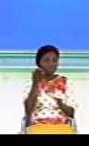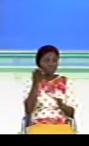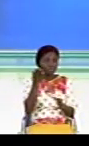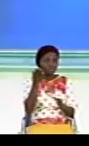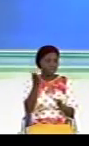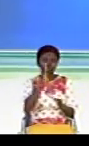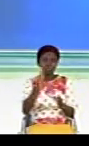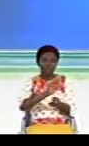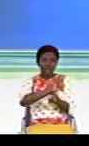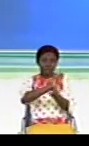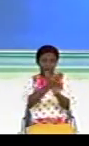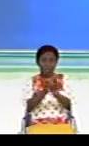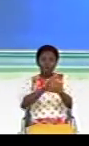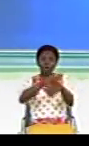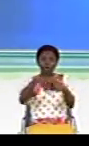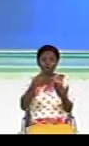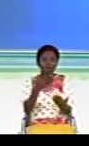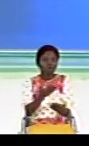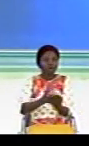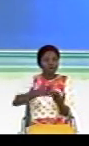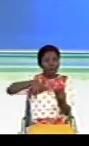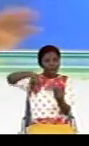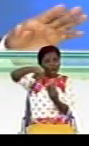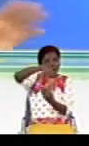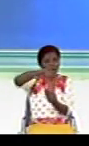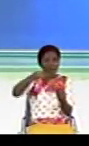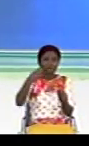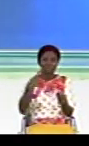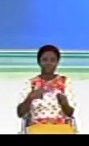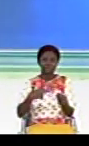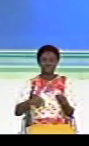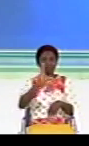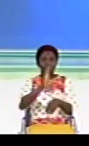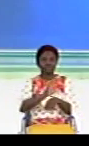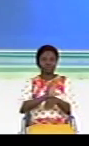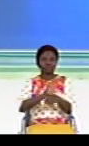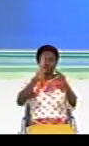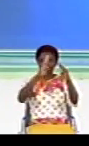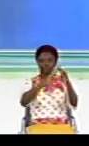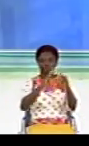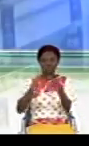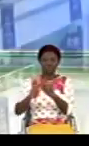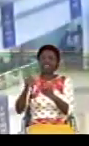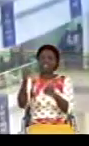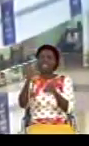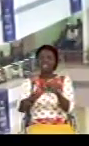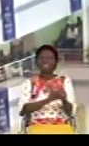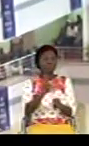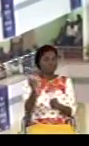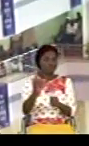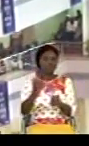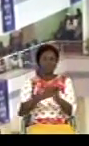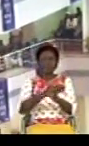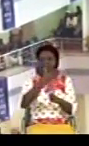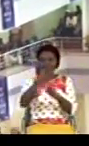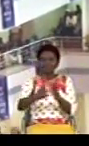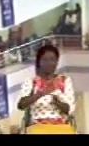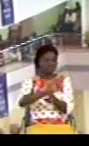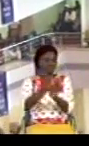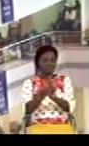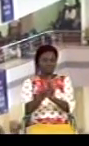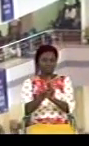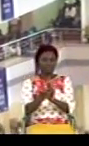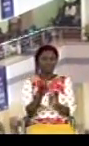the auditorium. Everywhere, total repentance. There is no compromise with Satan